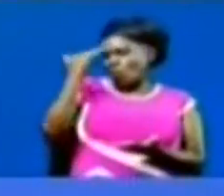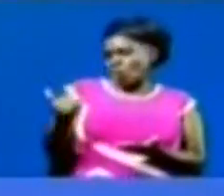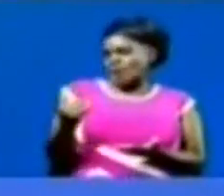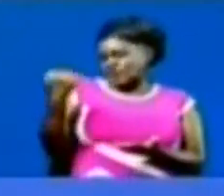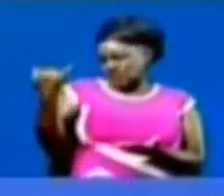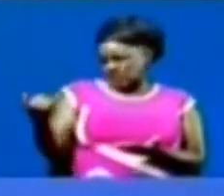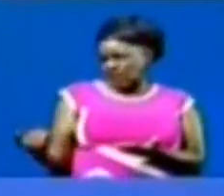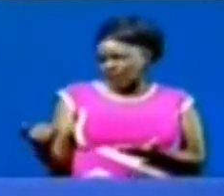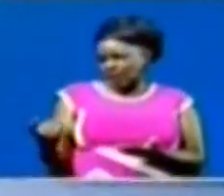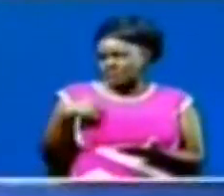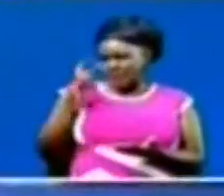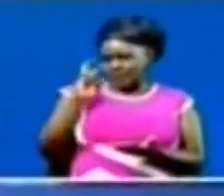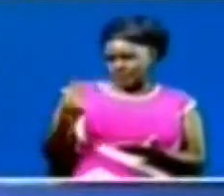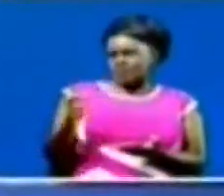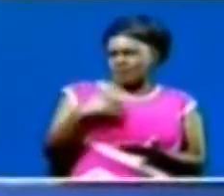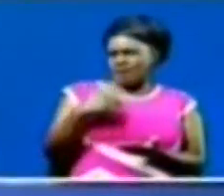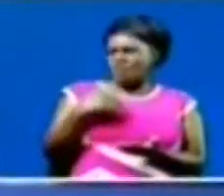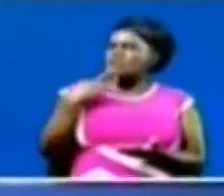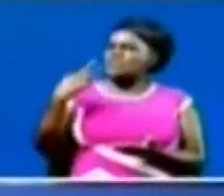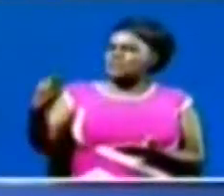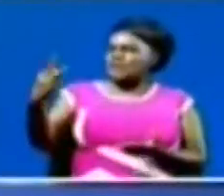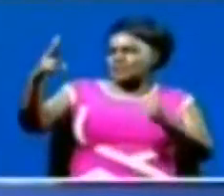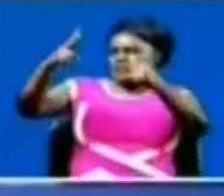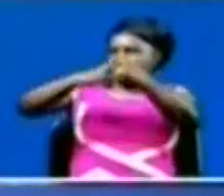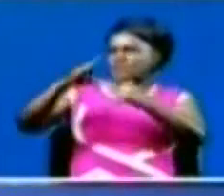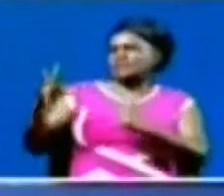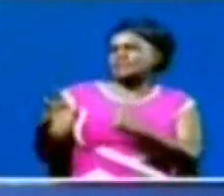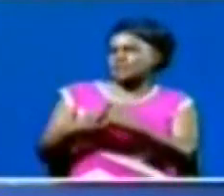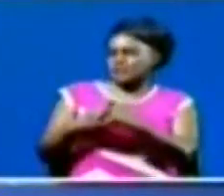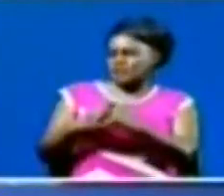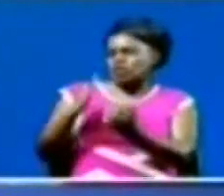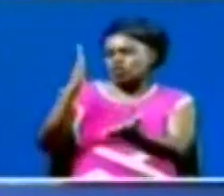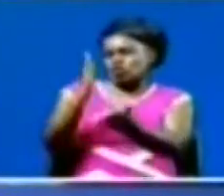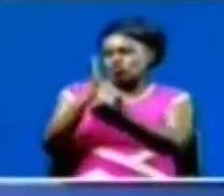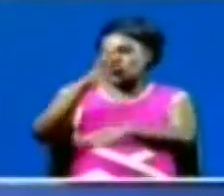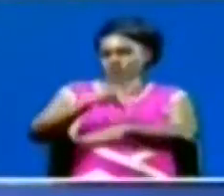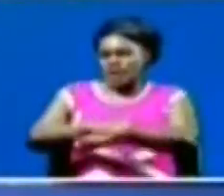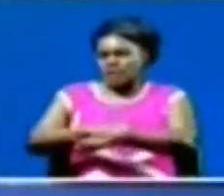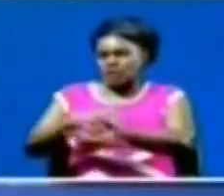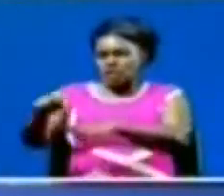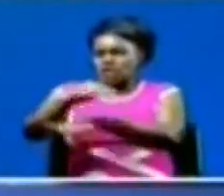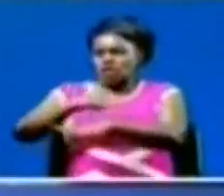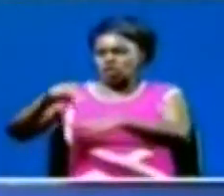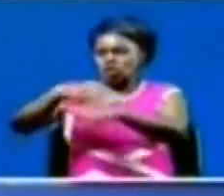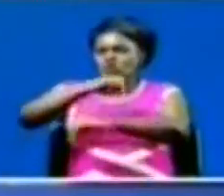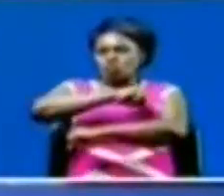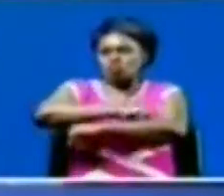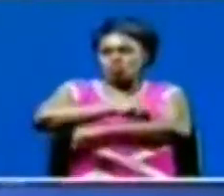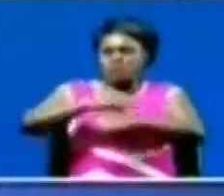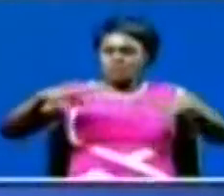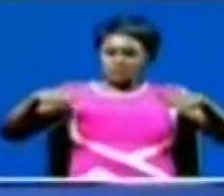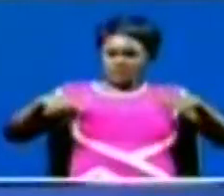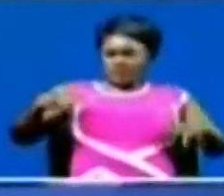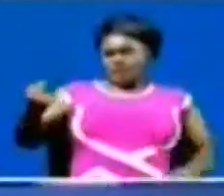a child, I've seen we have a child with 378 and yet she could manage to go to Starehe